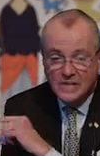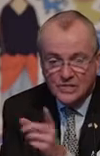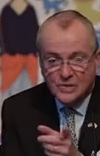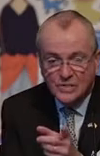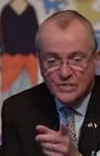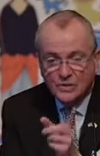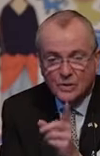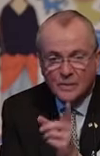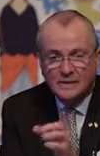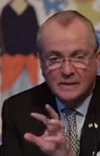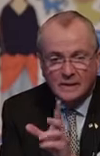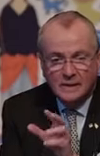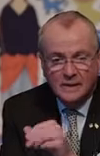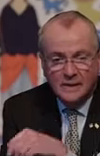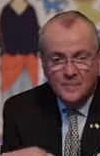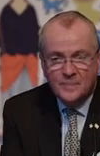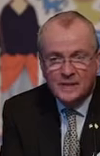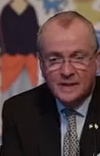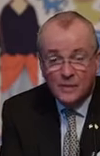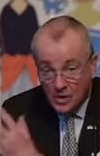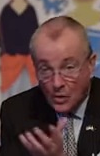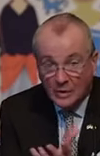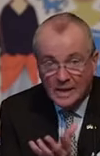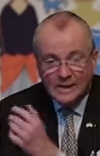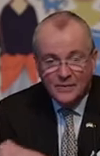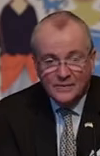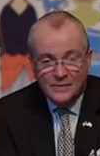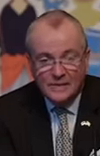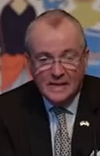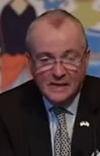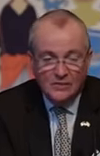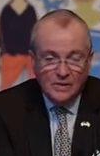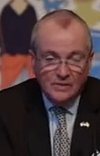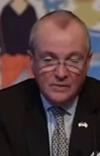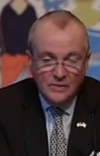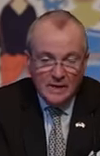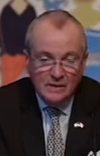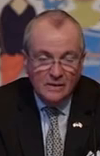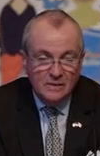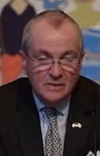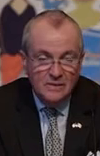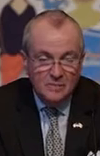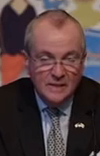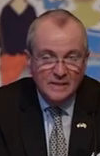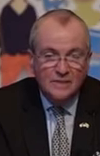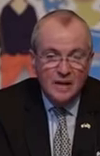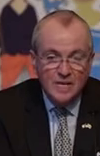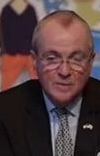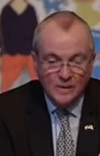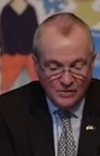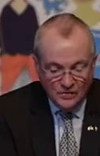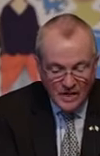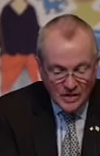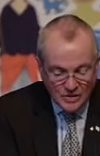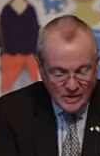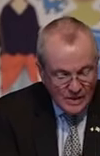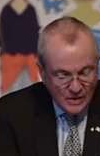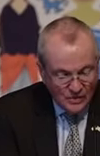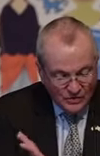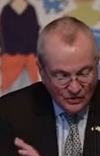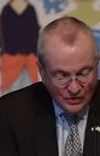400 cases, so this is a little bit, and we are relying on the data as they are submitted to the Hospital